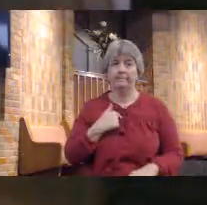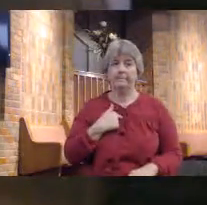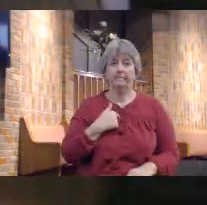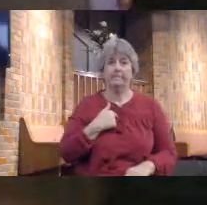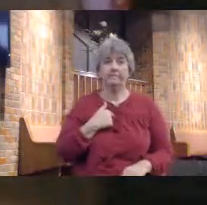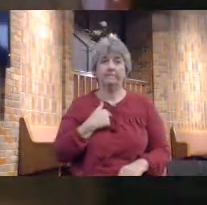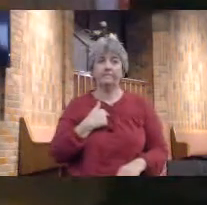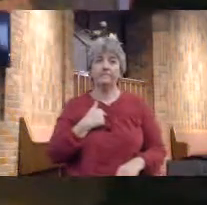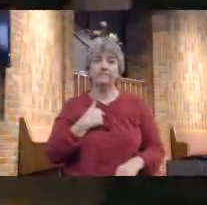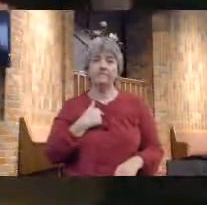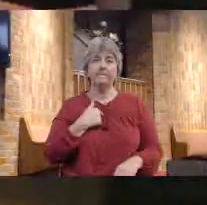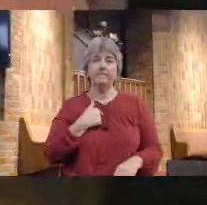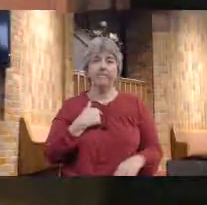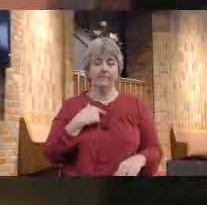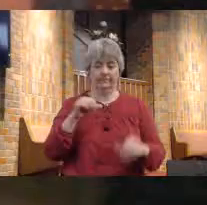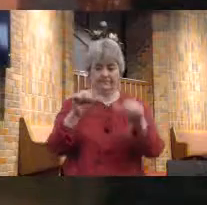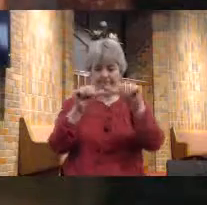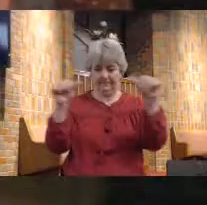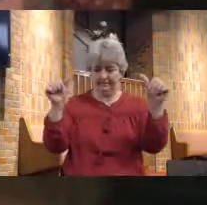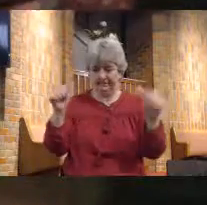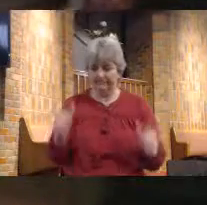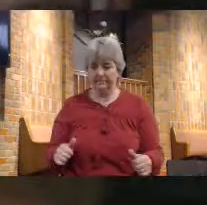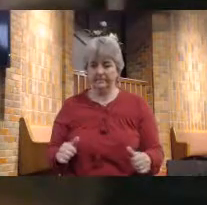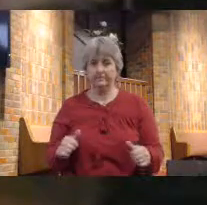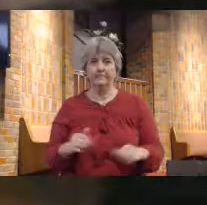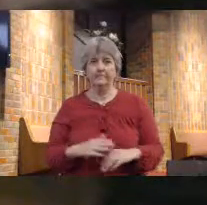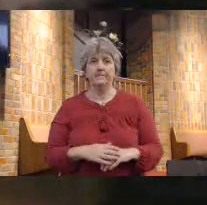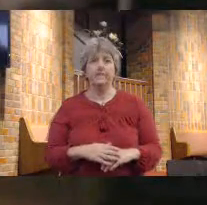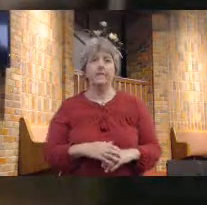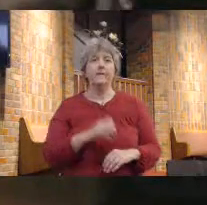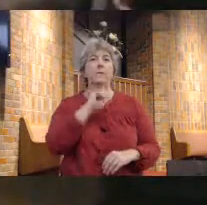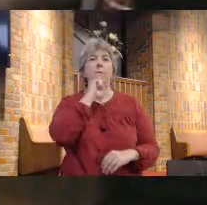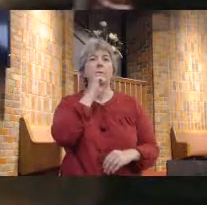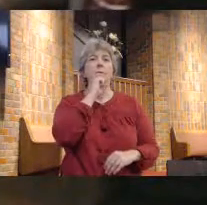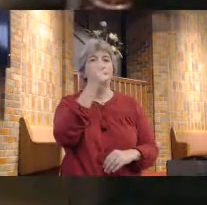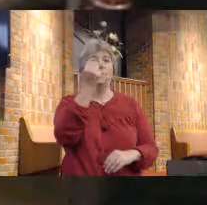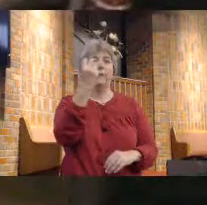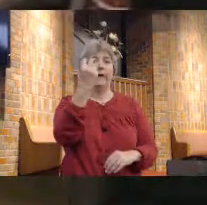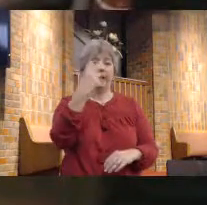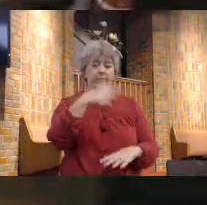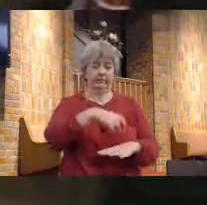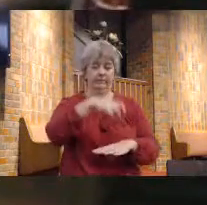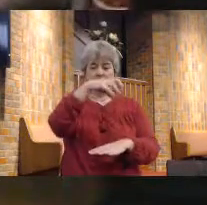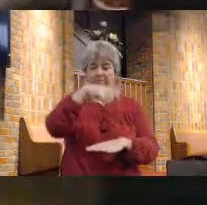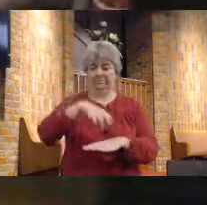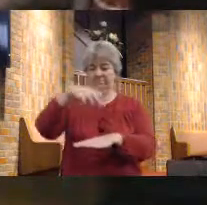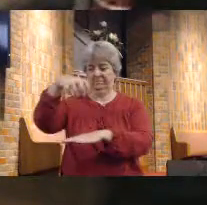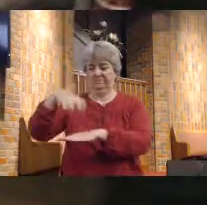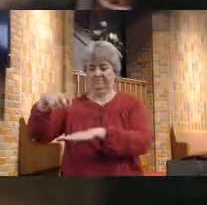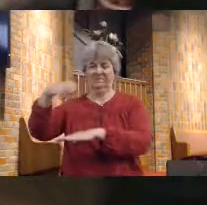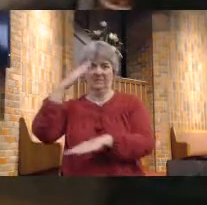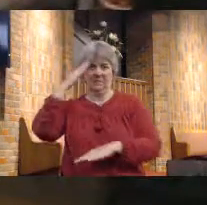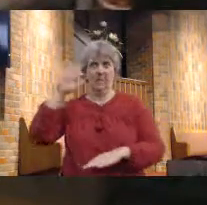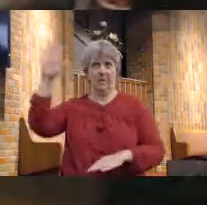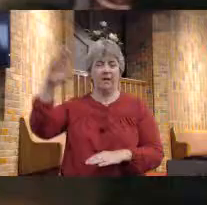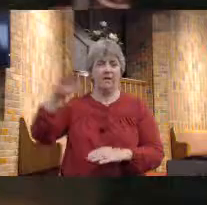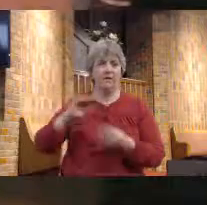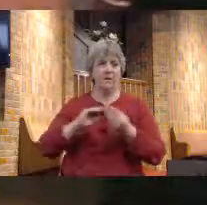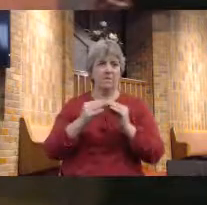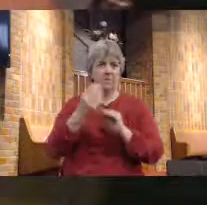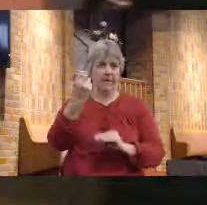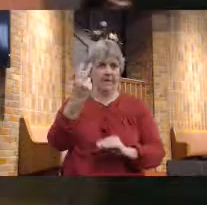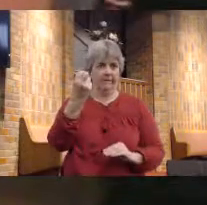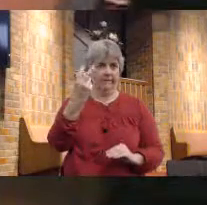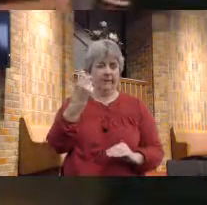And he rebuilds the altar with 12 stones, the required number for the people of Israel. And he